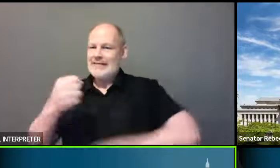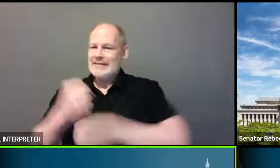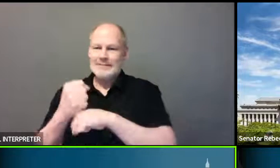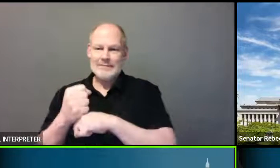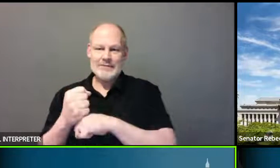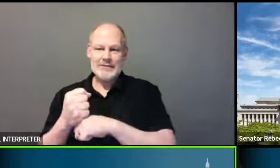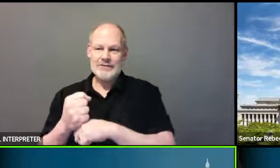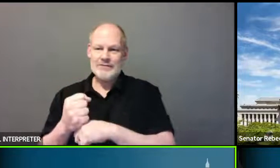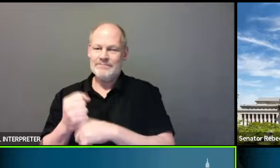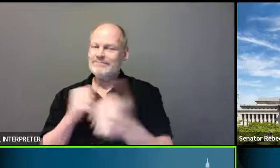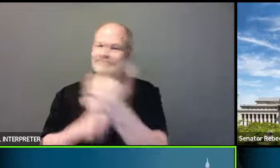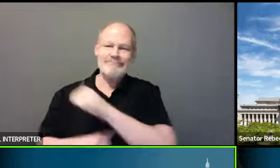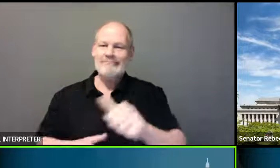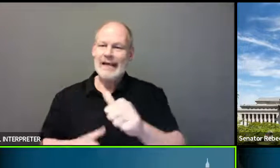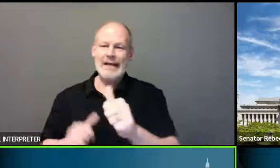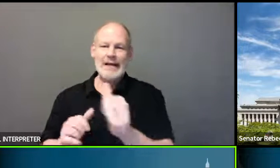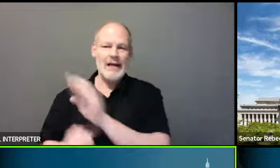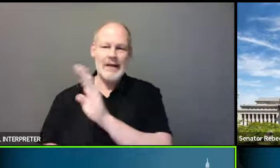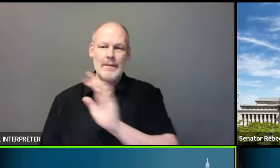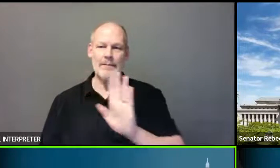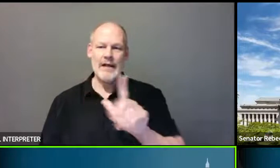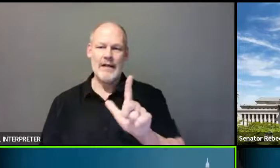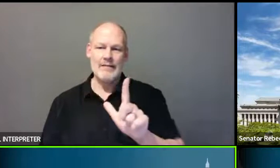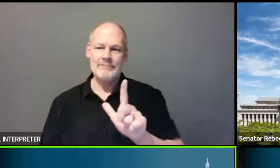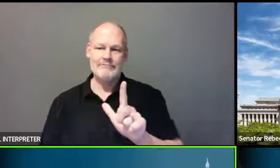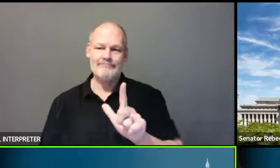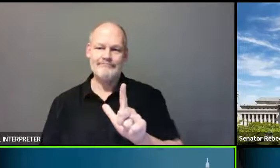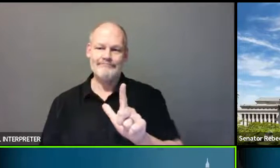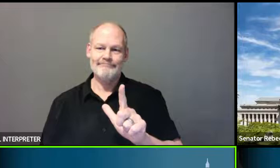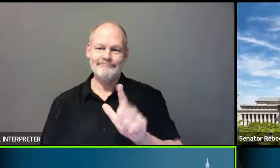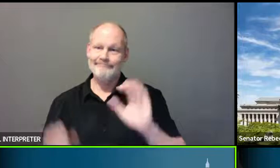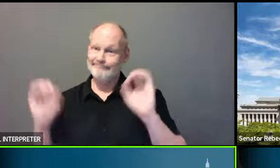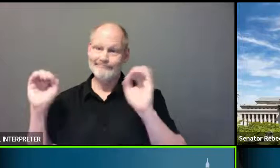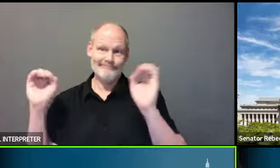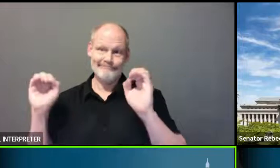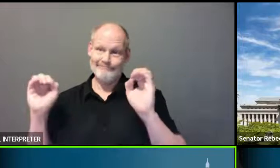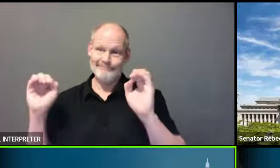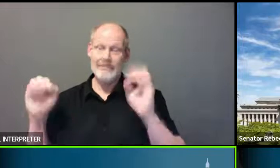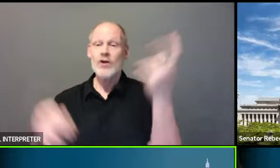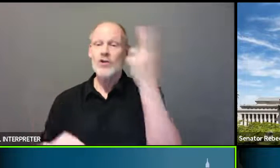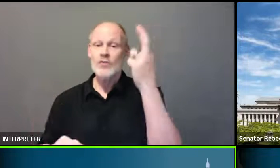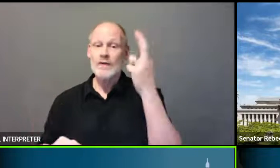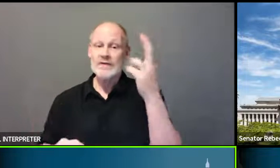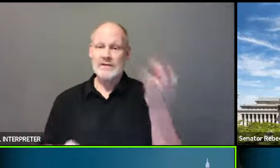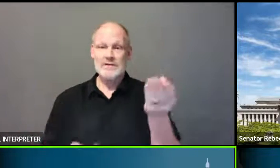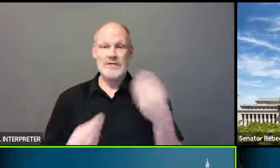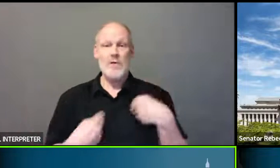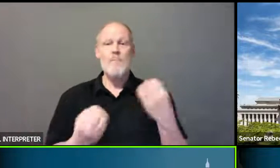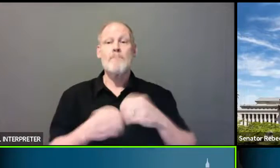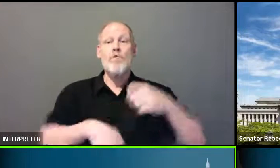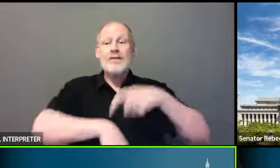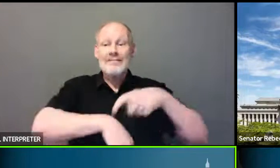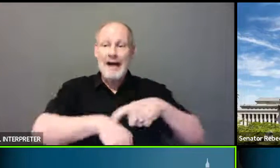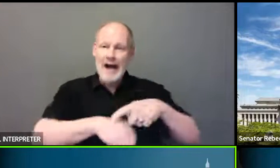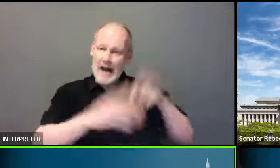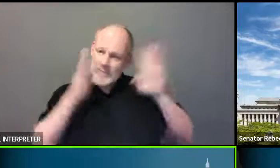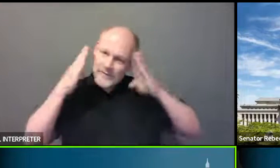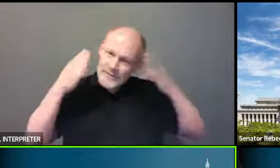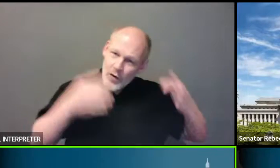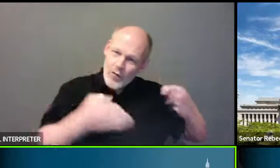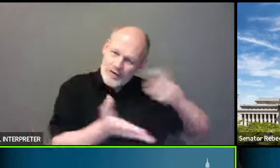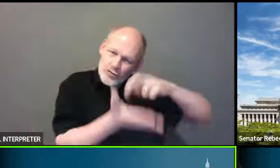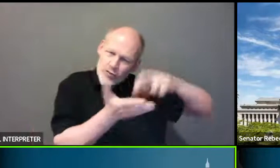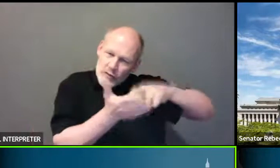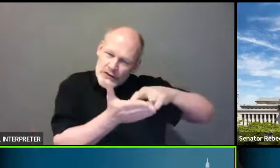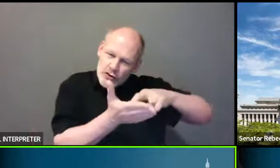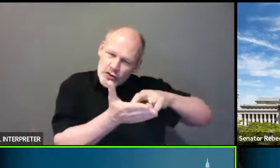has both given me more time to work on a lot of other pieces of legislation and to go more deeply. So there's an advantage